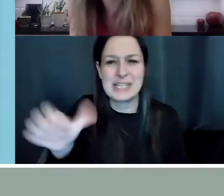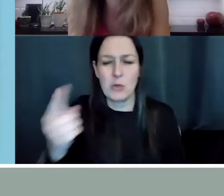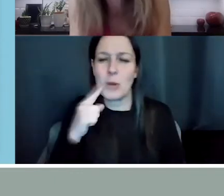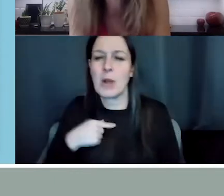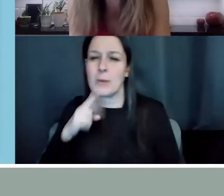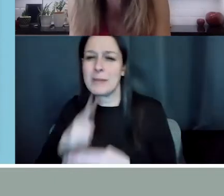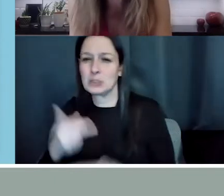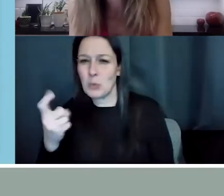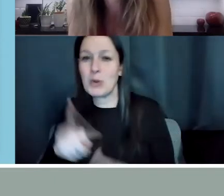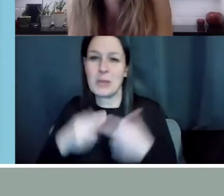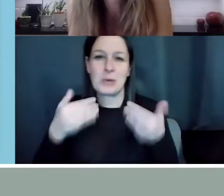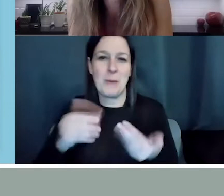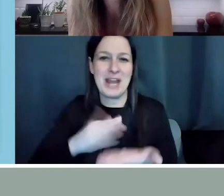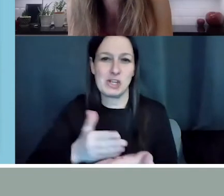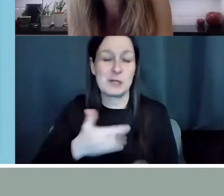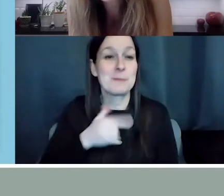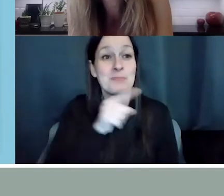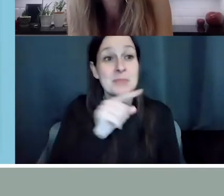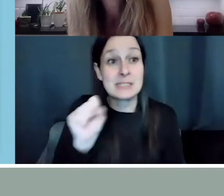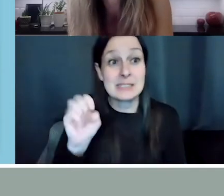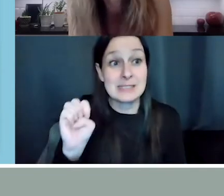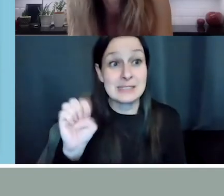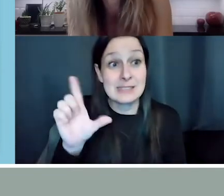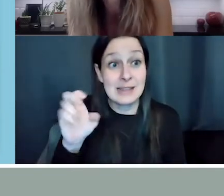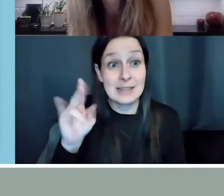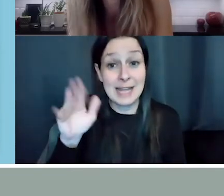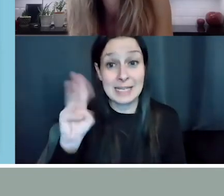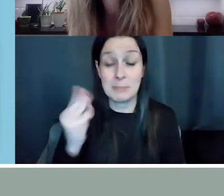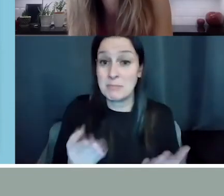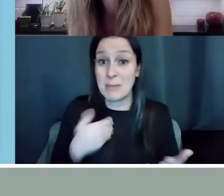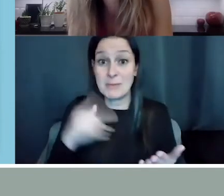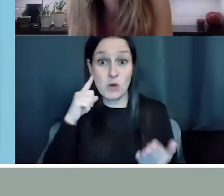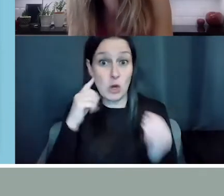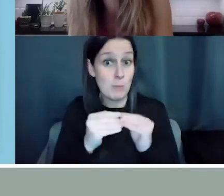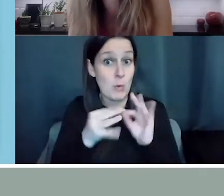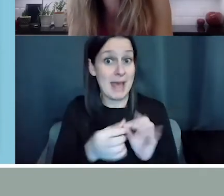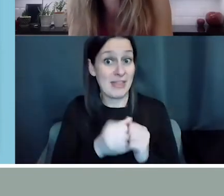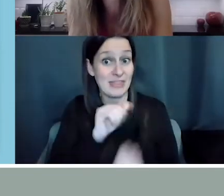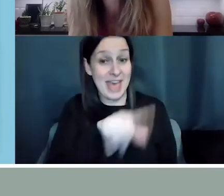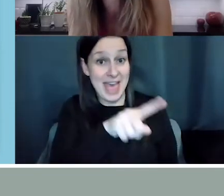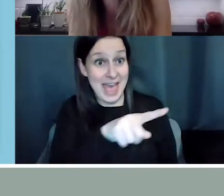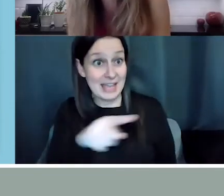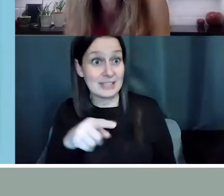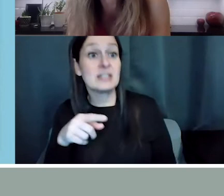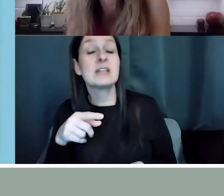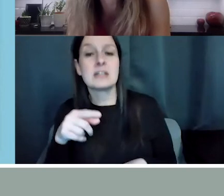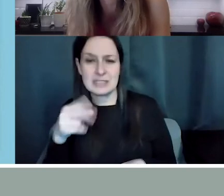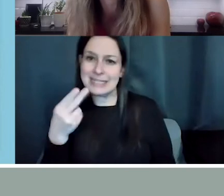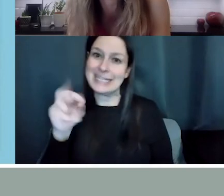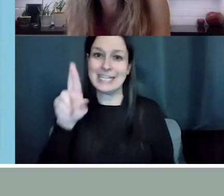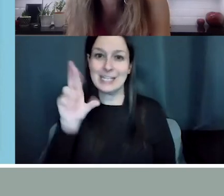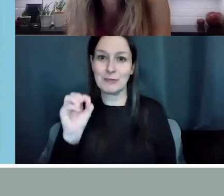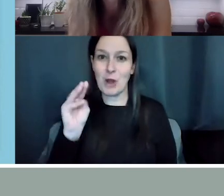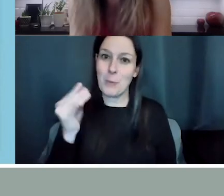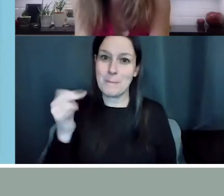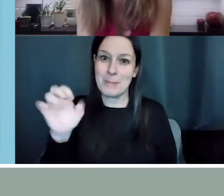mention, and then we'll get into cooking. But selenium, you may have heard more about this hero mineral recently. I've heard a lot about